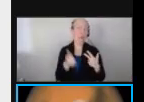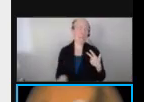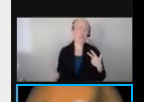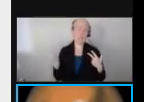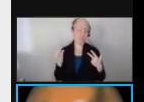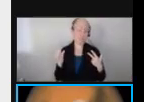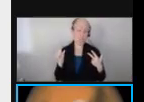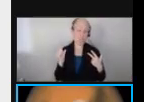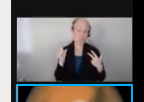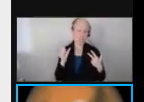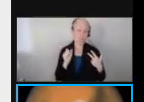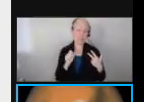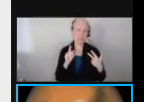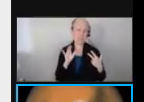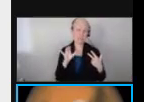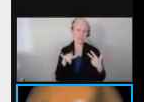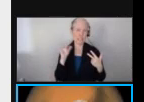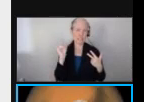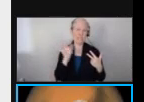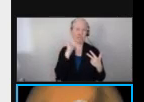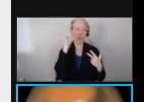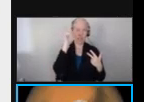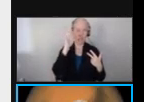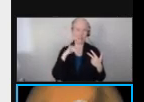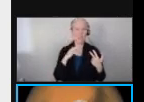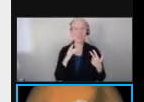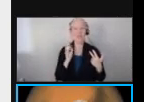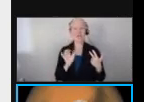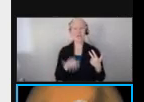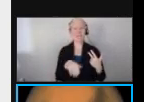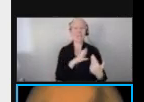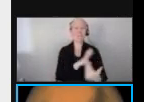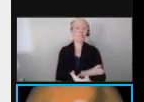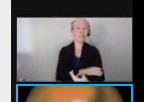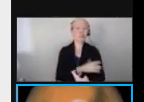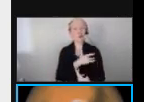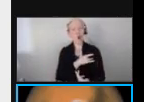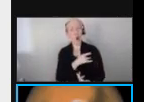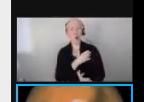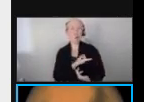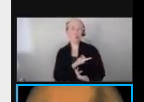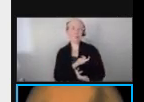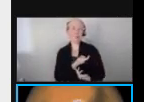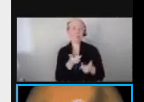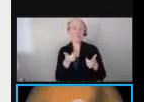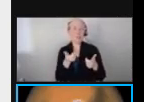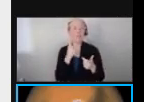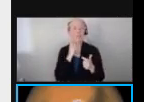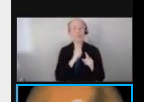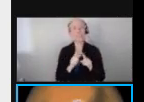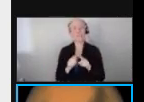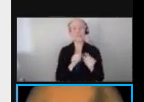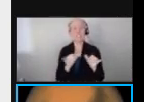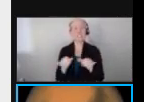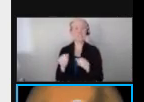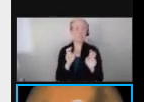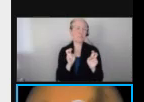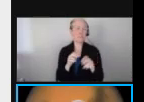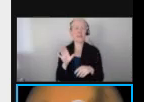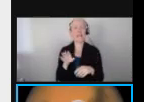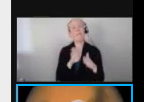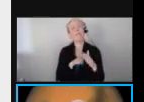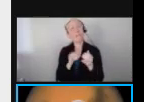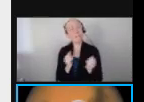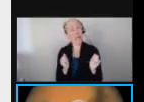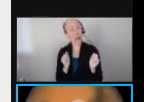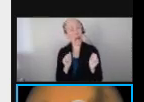crew, and it gives us sort of like the blood pressure and heart rate of different systems. It gives us a baseline of